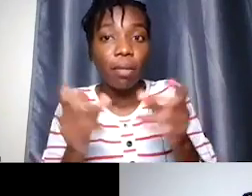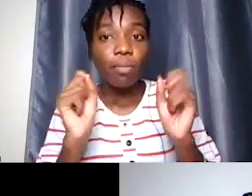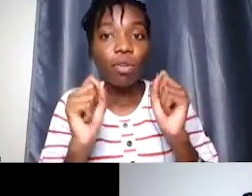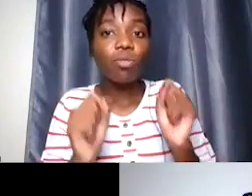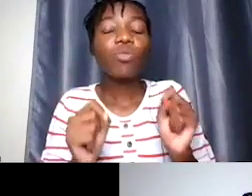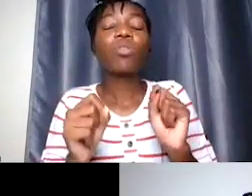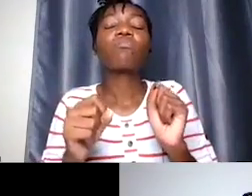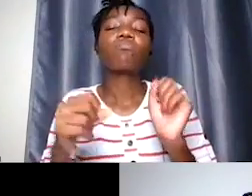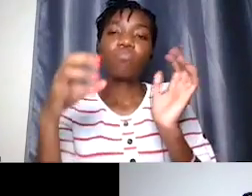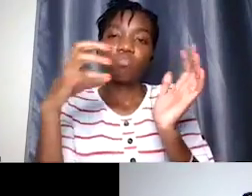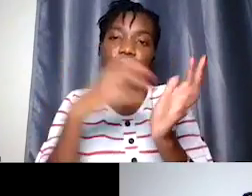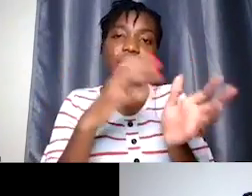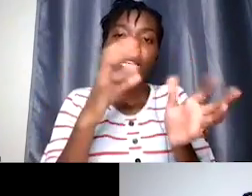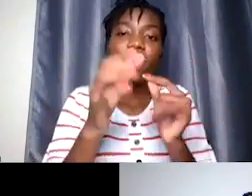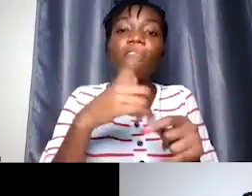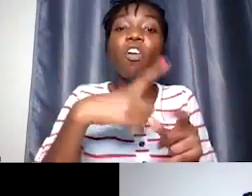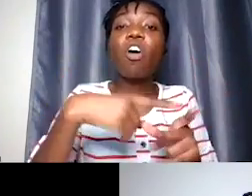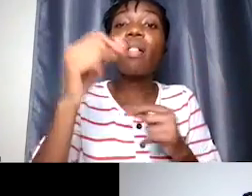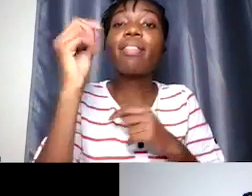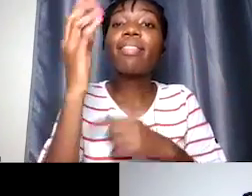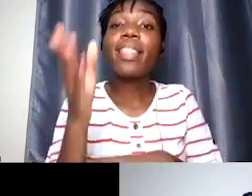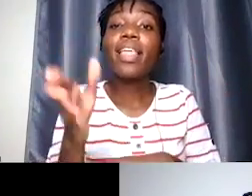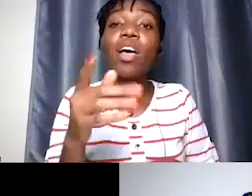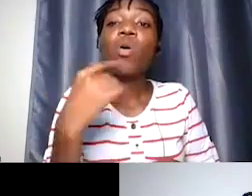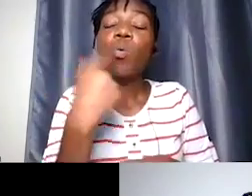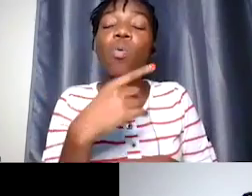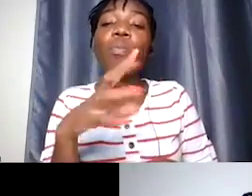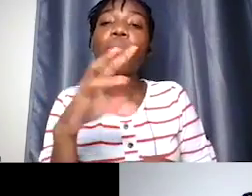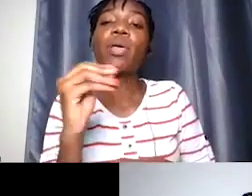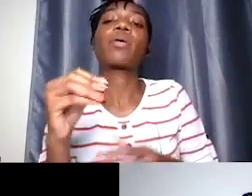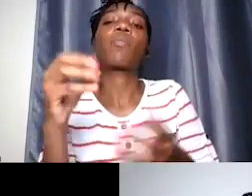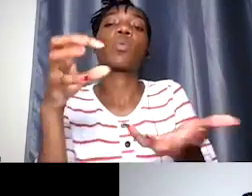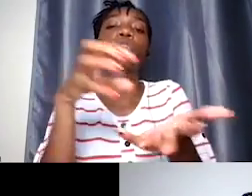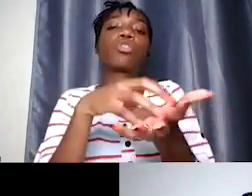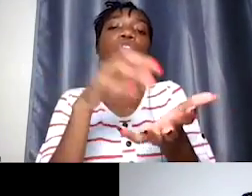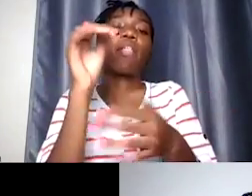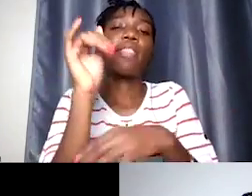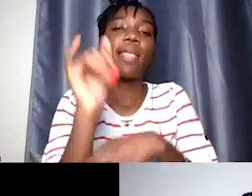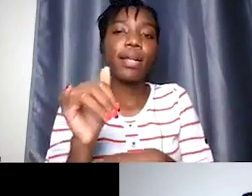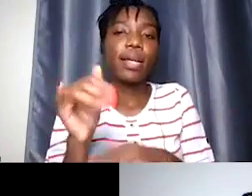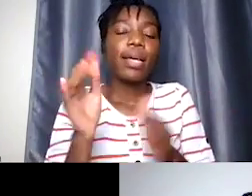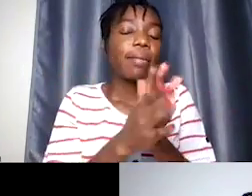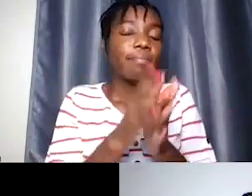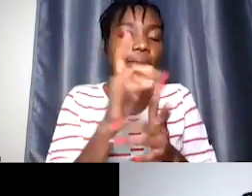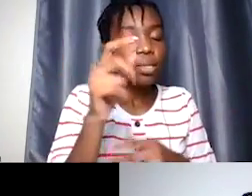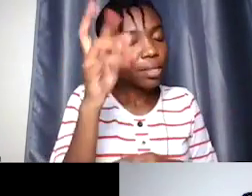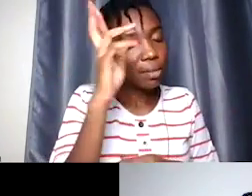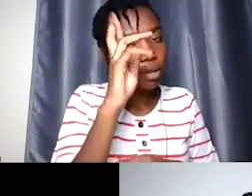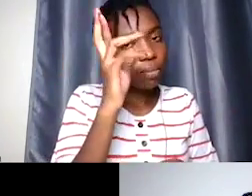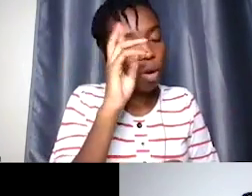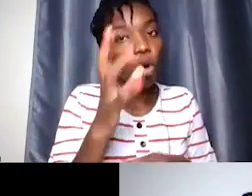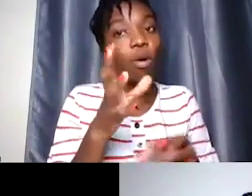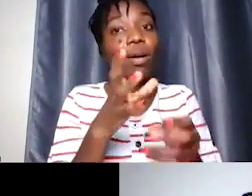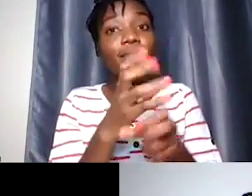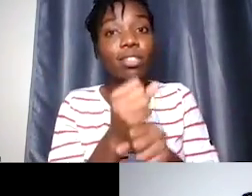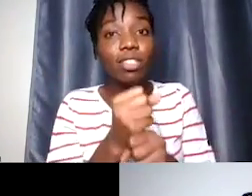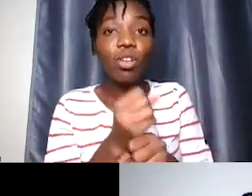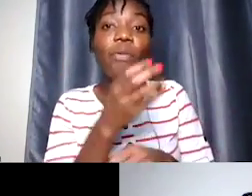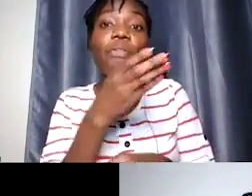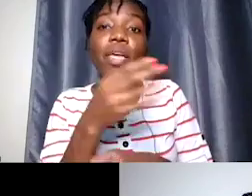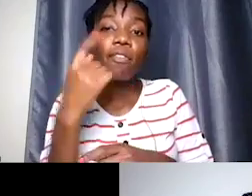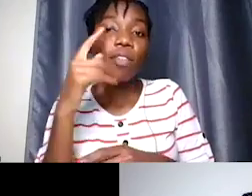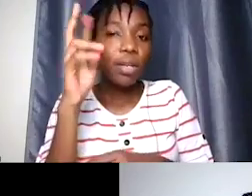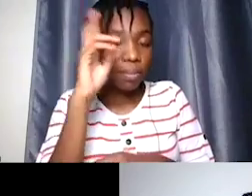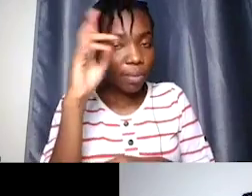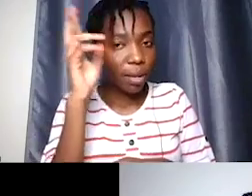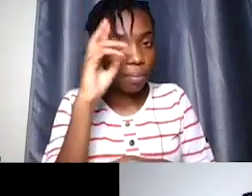you go there, who is going to take the possession. Because we have to remember, organizations are there to make bottom line or